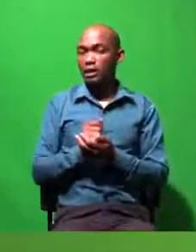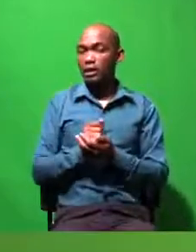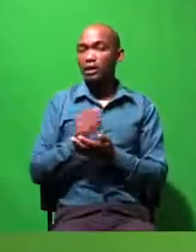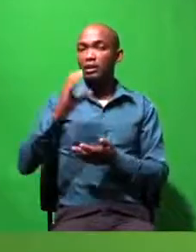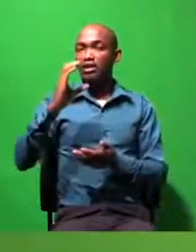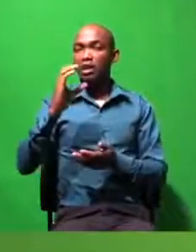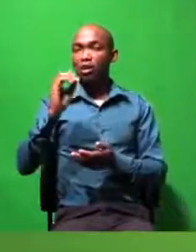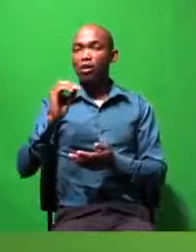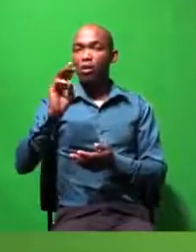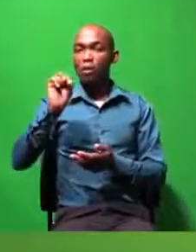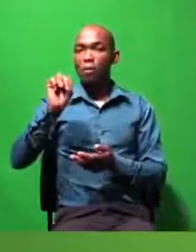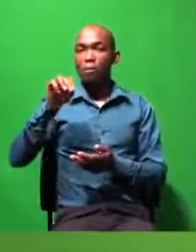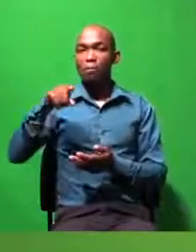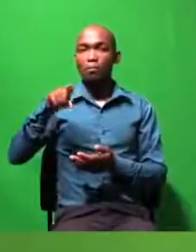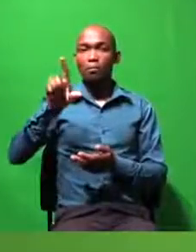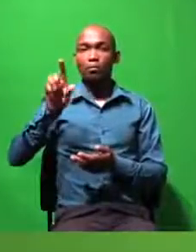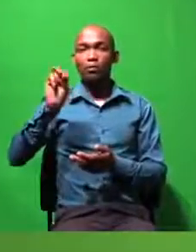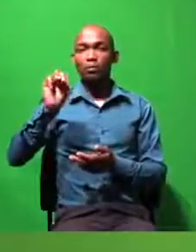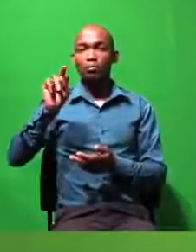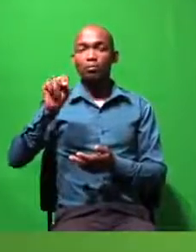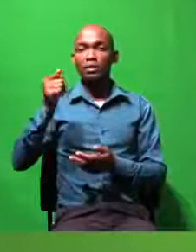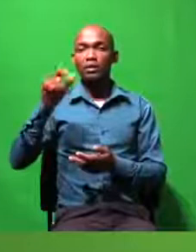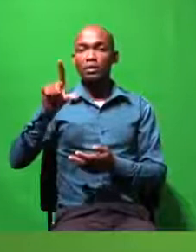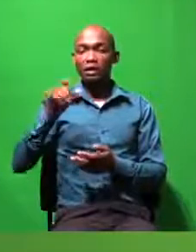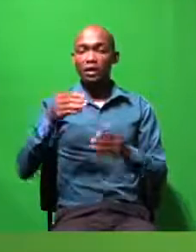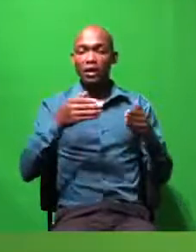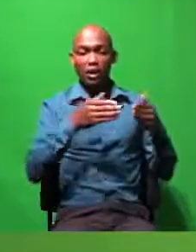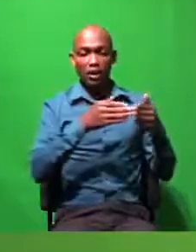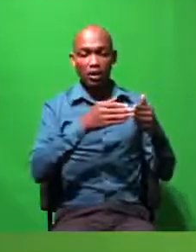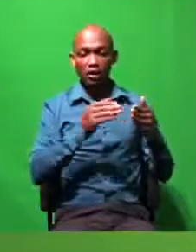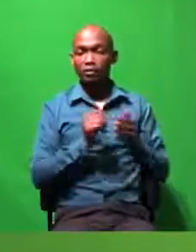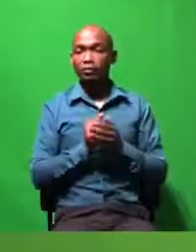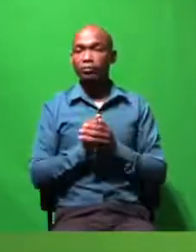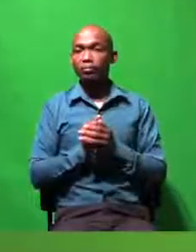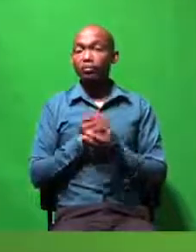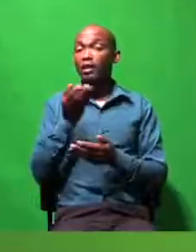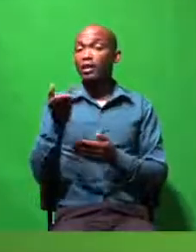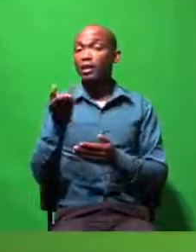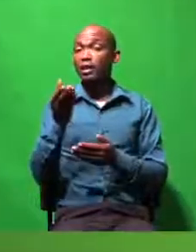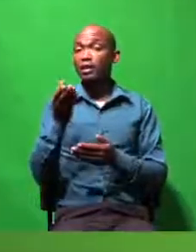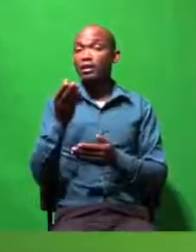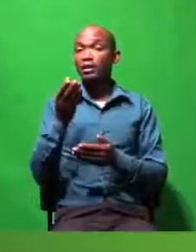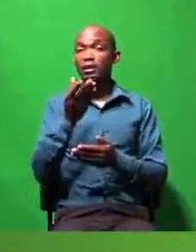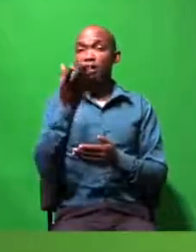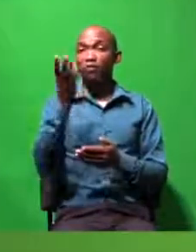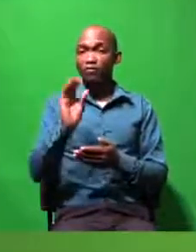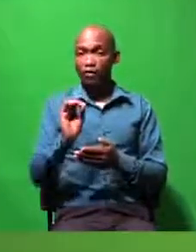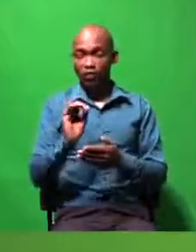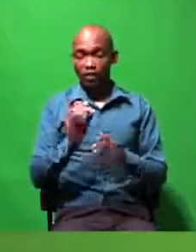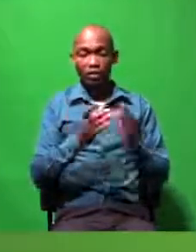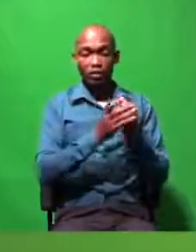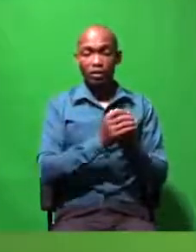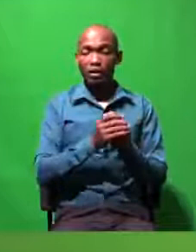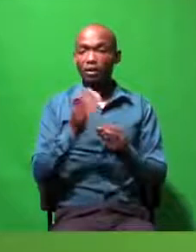are complementary angles? Can you give me examples? Here is 50 and 40.